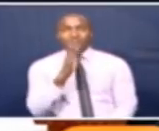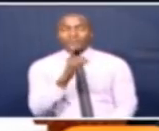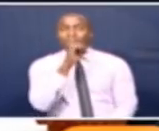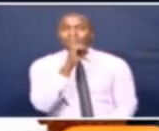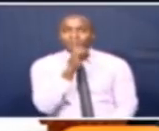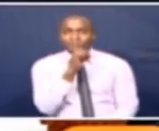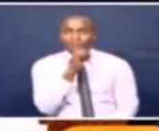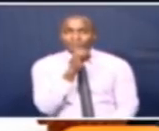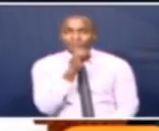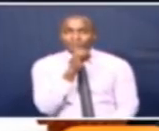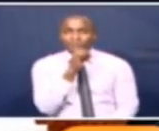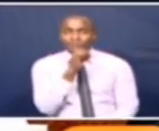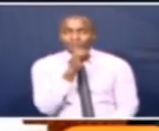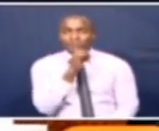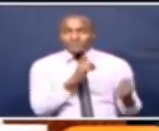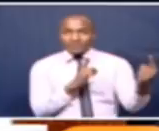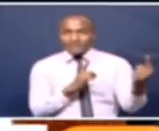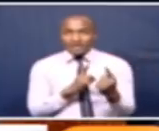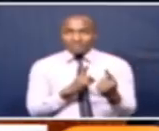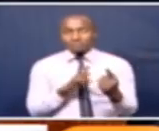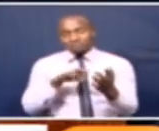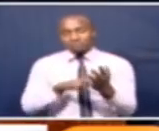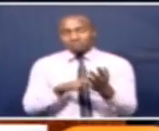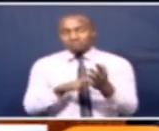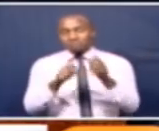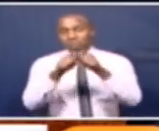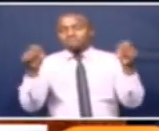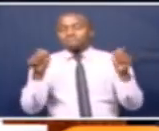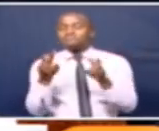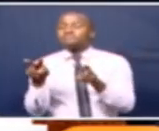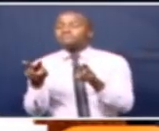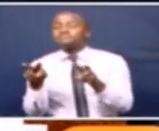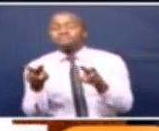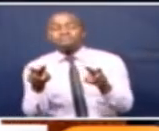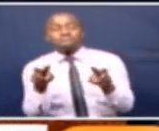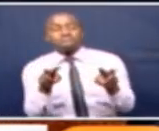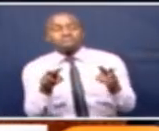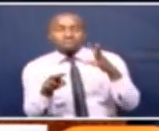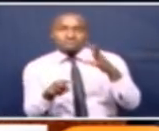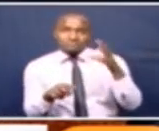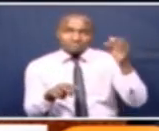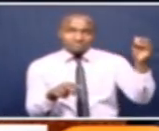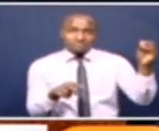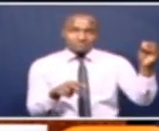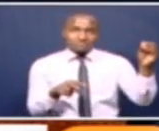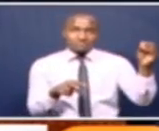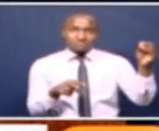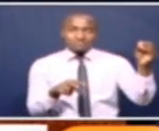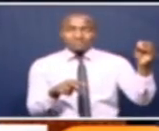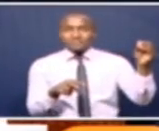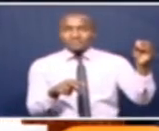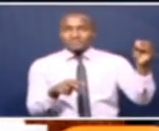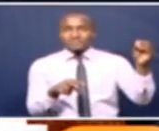quieten. And he would come and stand at the window, mm-hmm. stare for a while, then go on. And